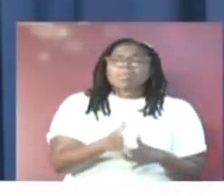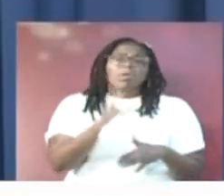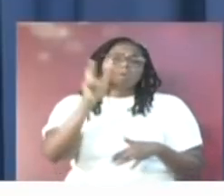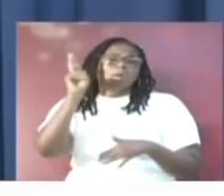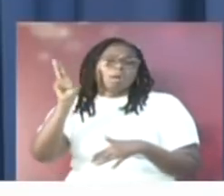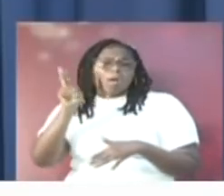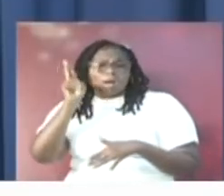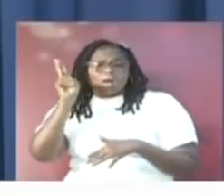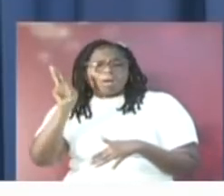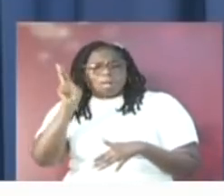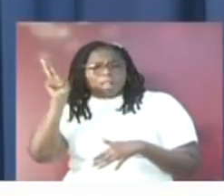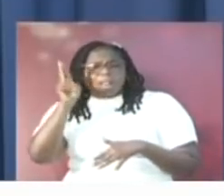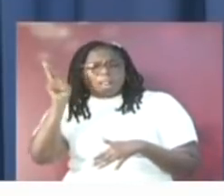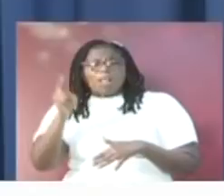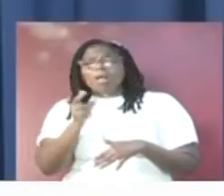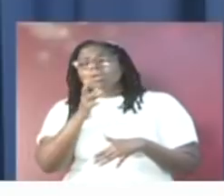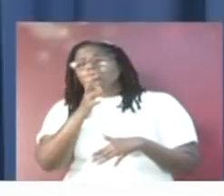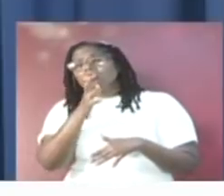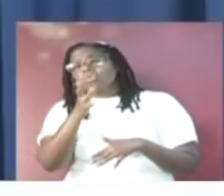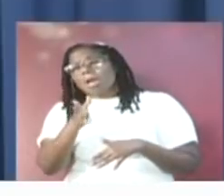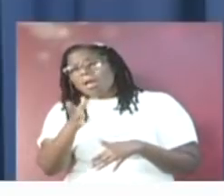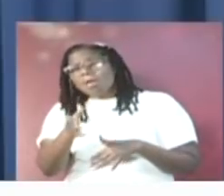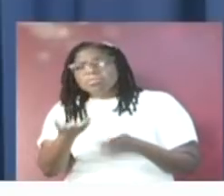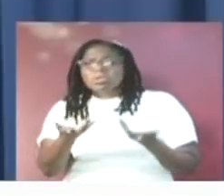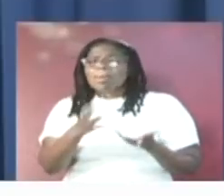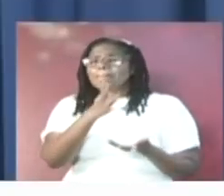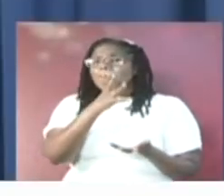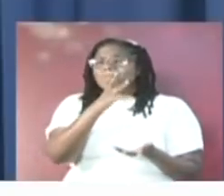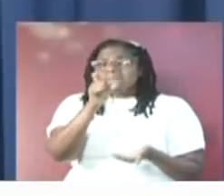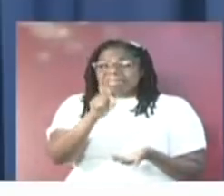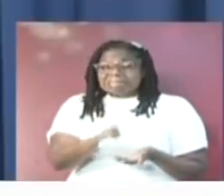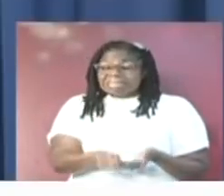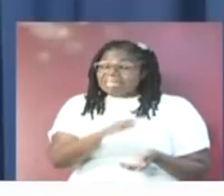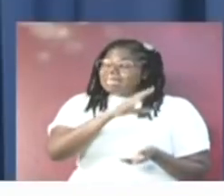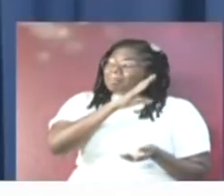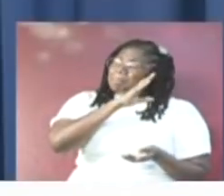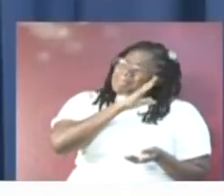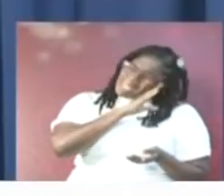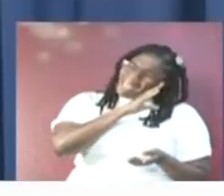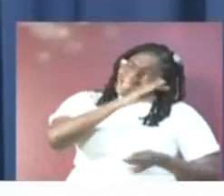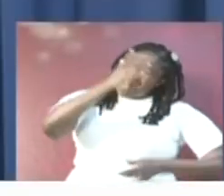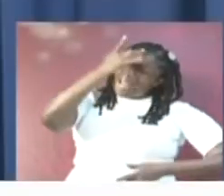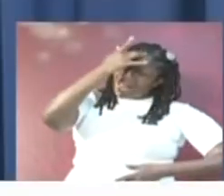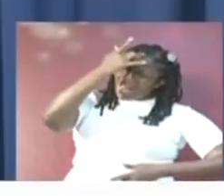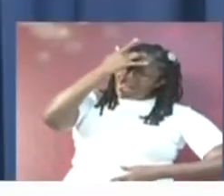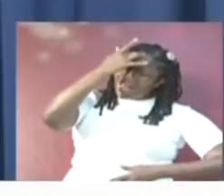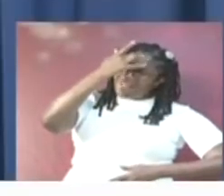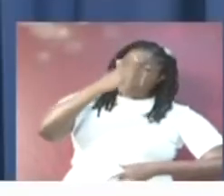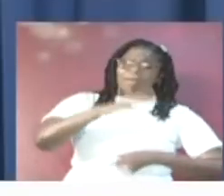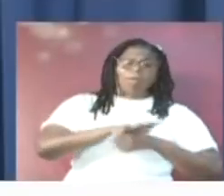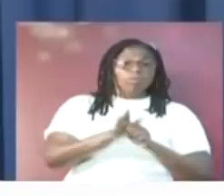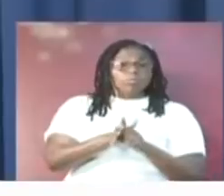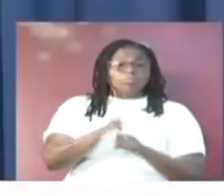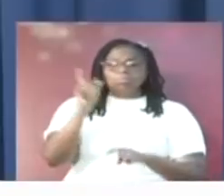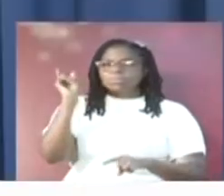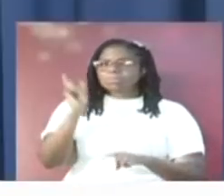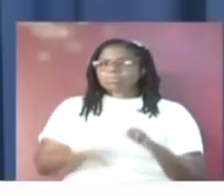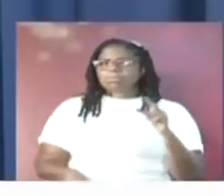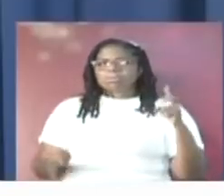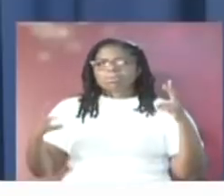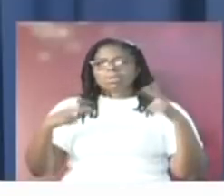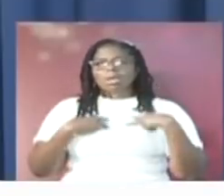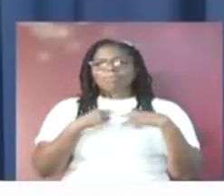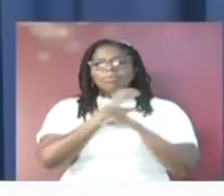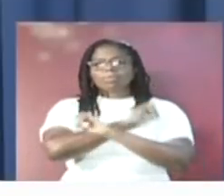daddy, mommy needs a bed, they may not get one. So all of us have to get